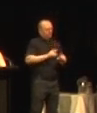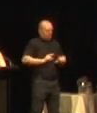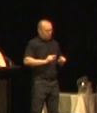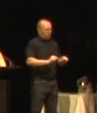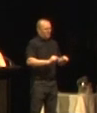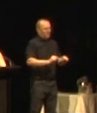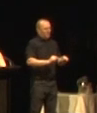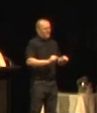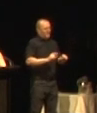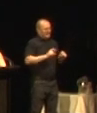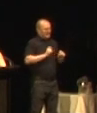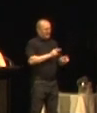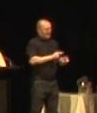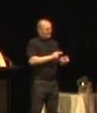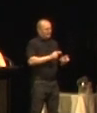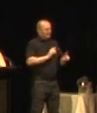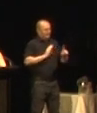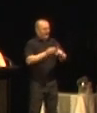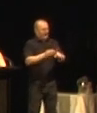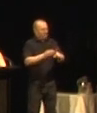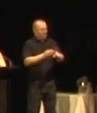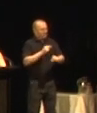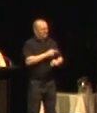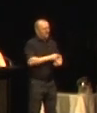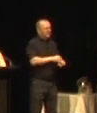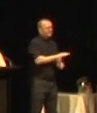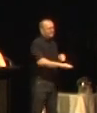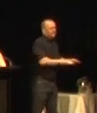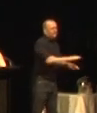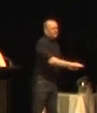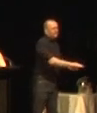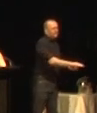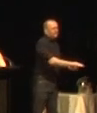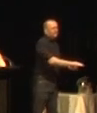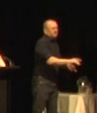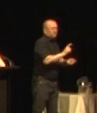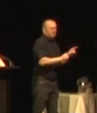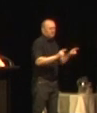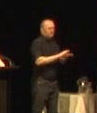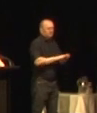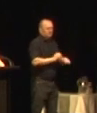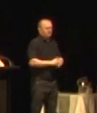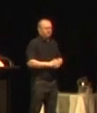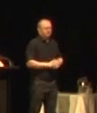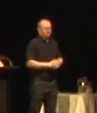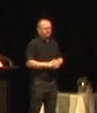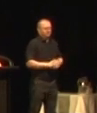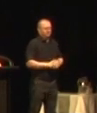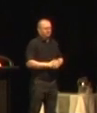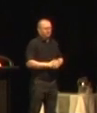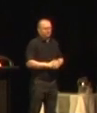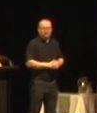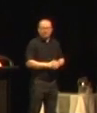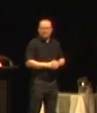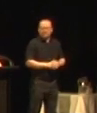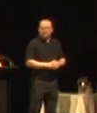other stuff. So I guess I wanted to play around with that some. I think, actually, this is a ninja trick. I'd like to ask you to tell you to play when you're in a